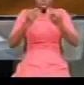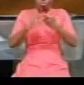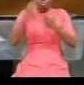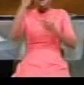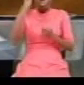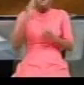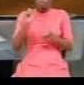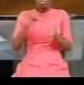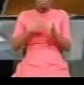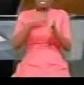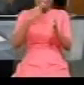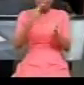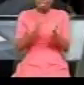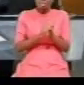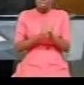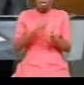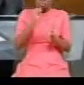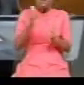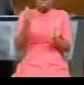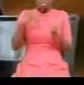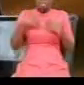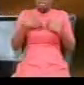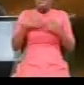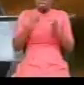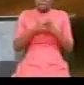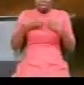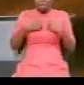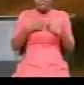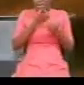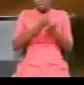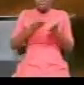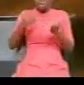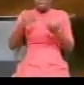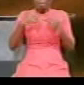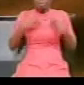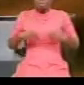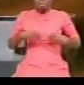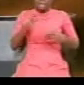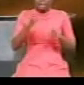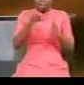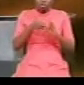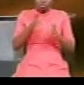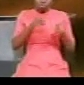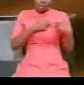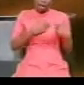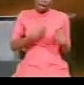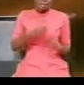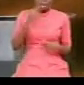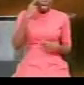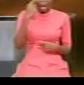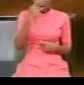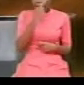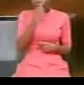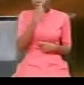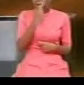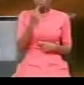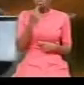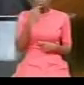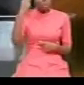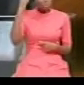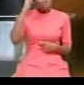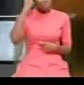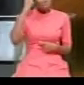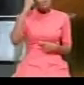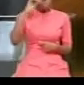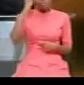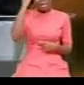he's saying, not an animal now, but your body. That includes your heart, that includes your eyes, that includes your thoughts, that includes